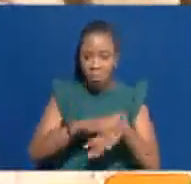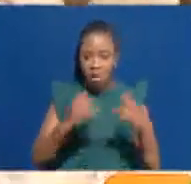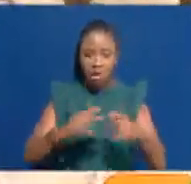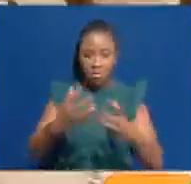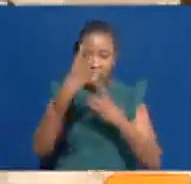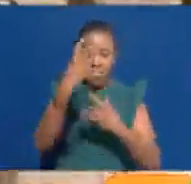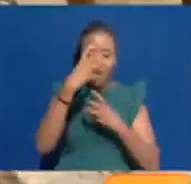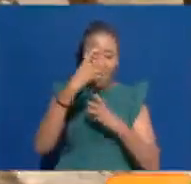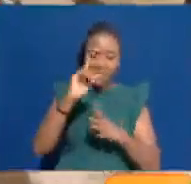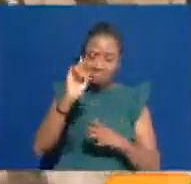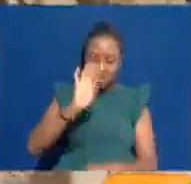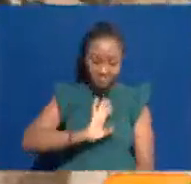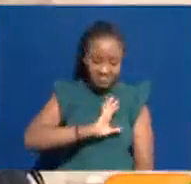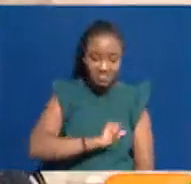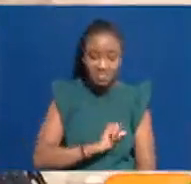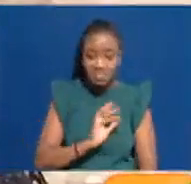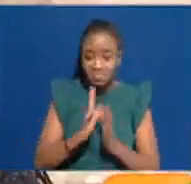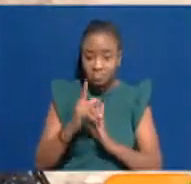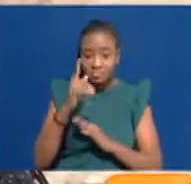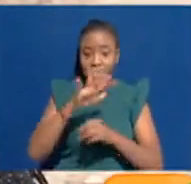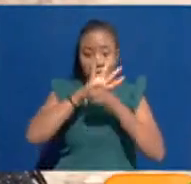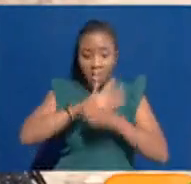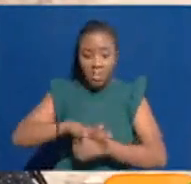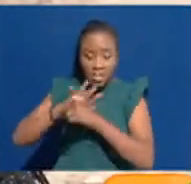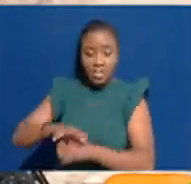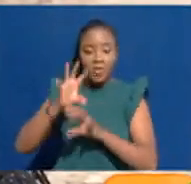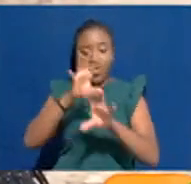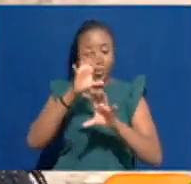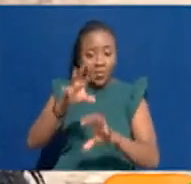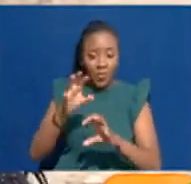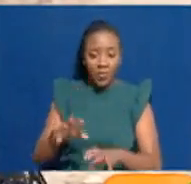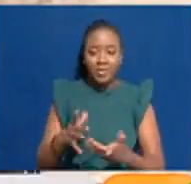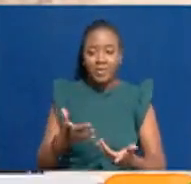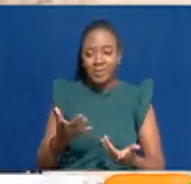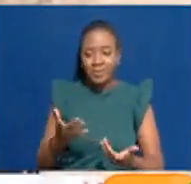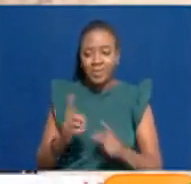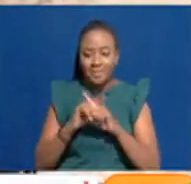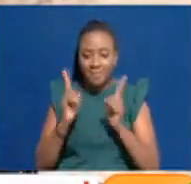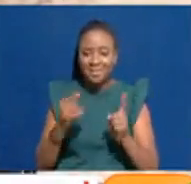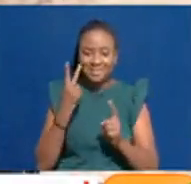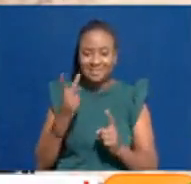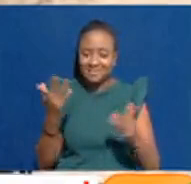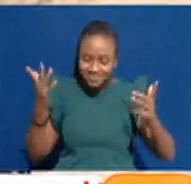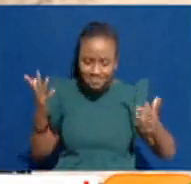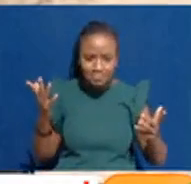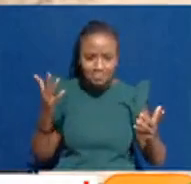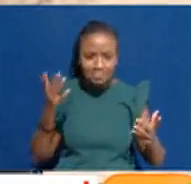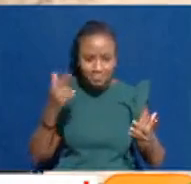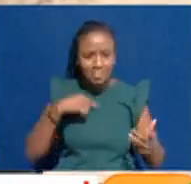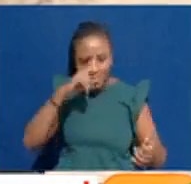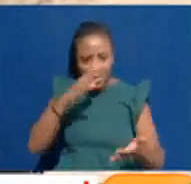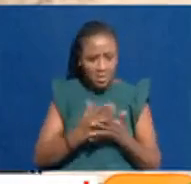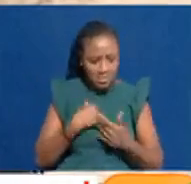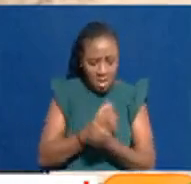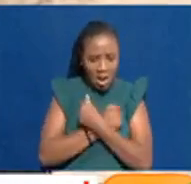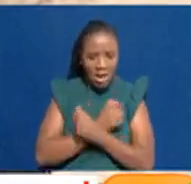she soldiers on. Unadharauliwa, unadhinishwa, unadunishwa zaidi, lakini unaona tu, kwa vile unajiamini, unapenda